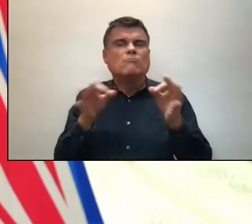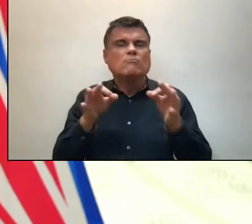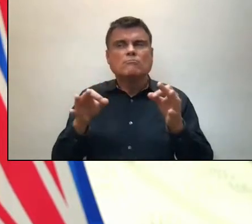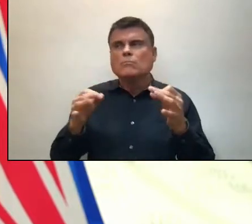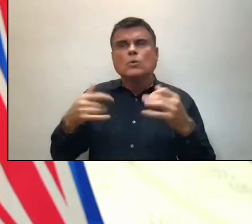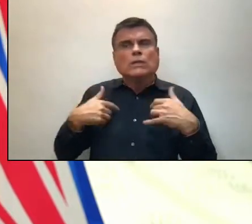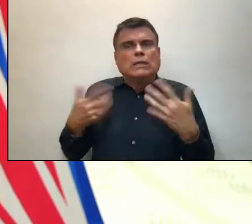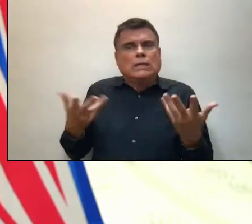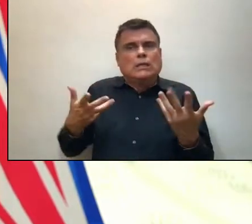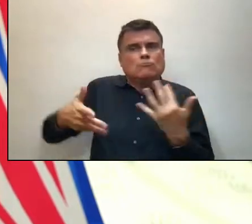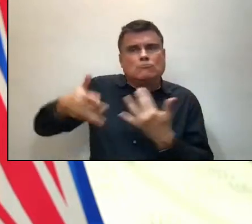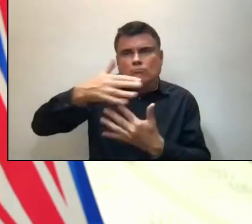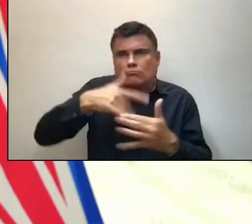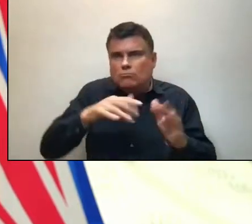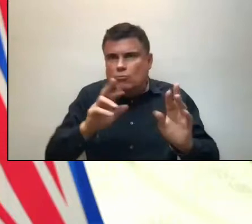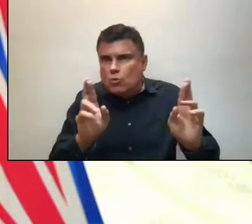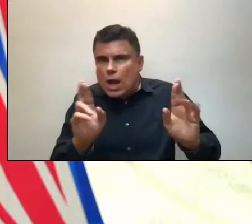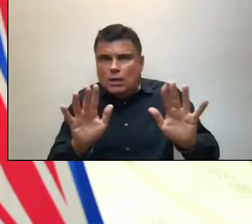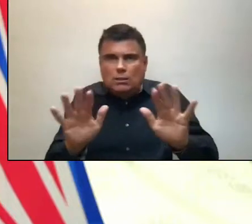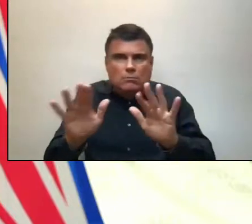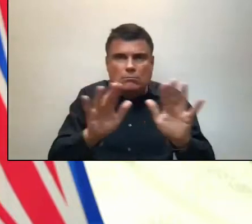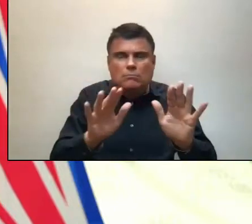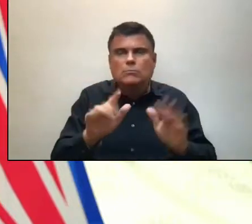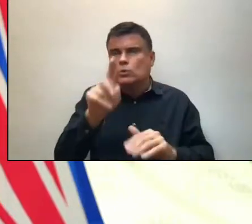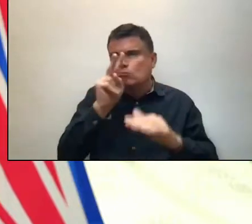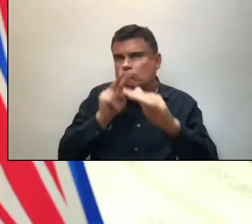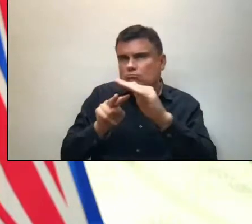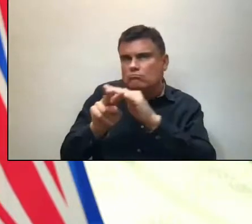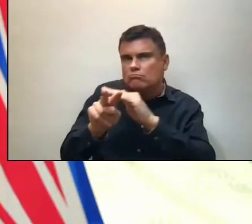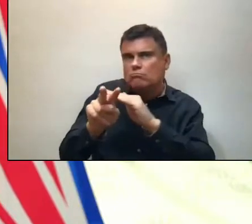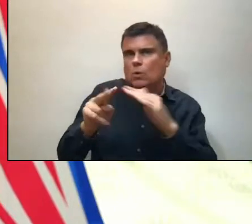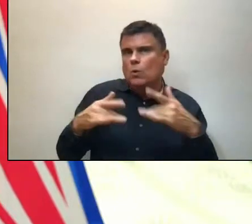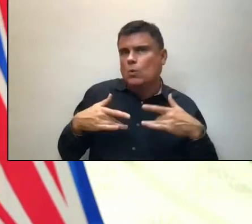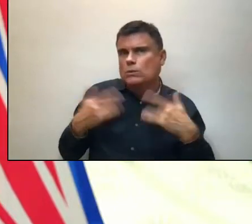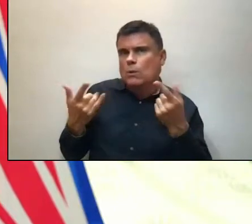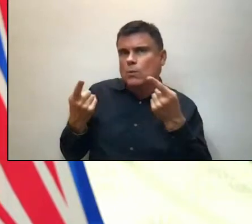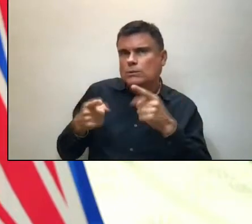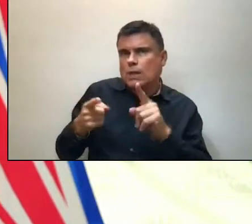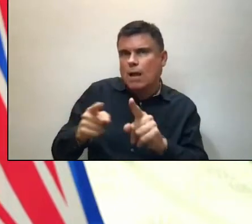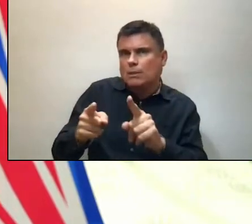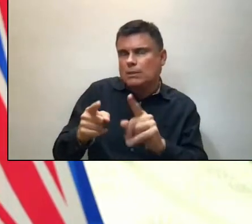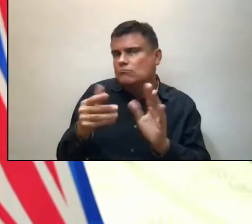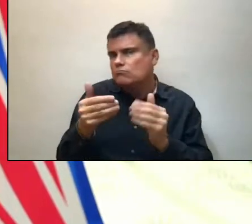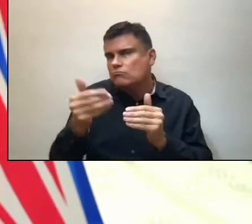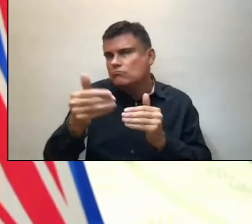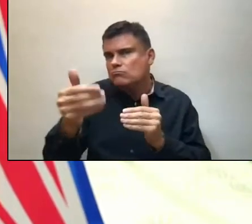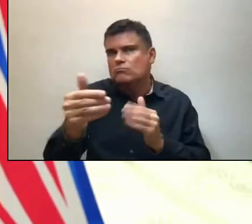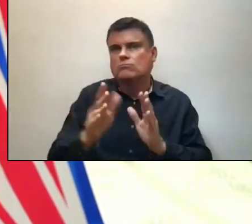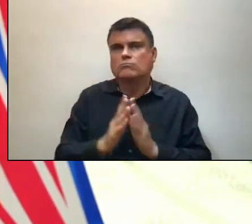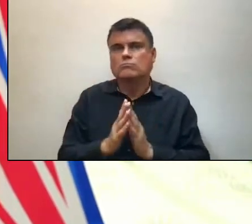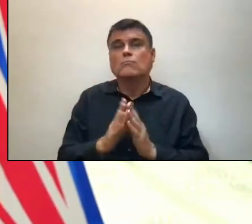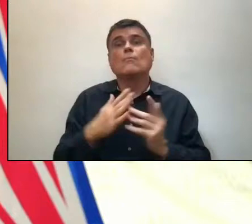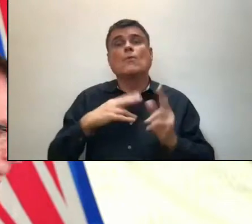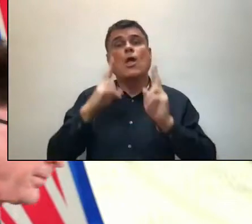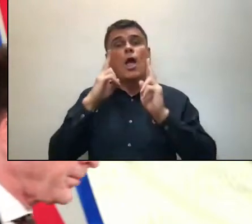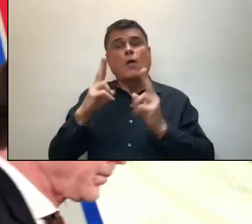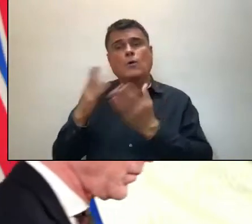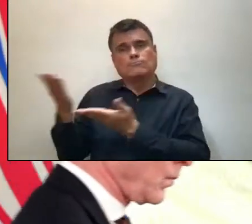weekly briefings are, so you can plan for that. And with that, it's my honor to introduce Dr. Bonnie Henry.